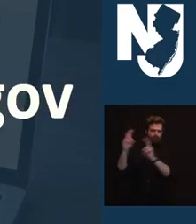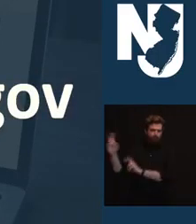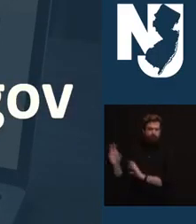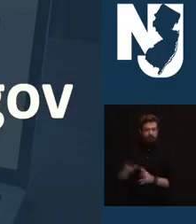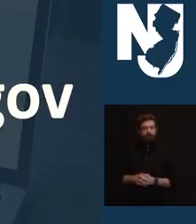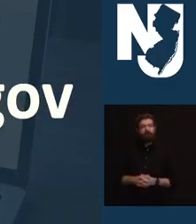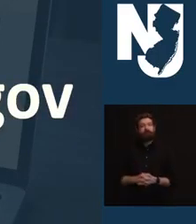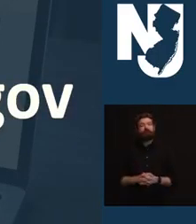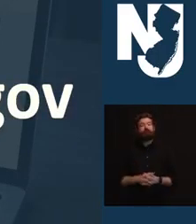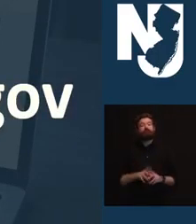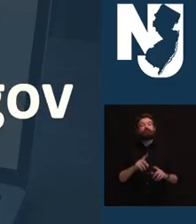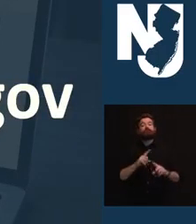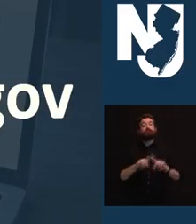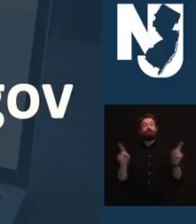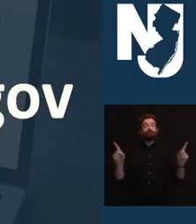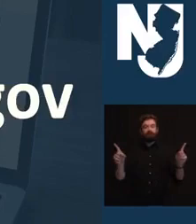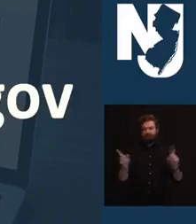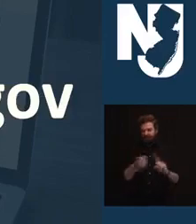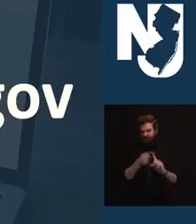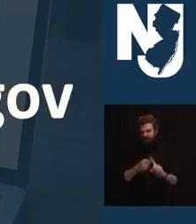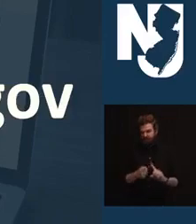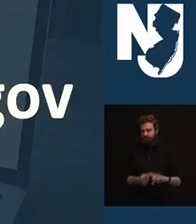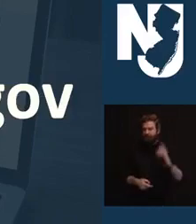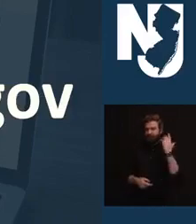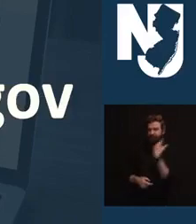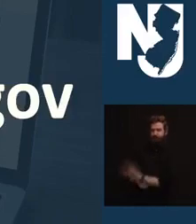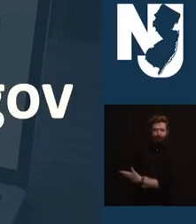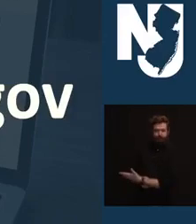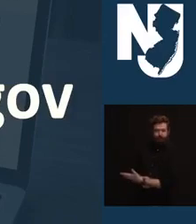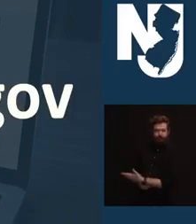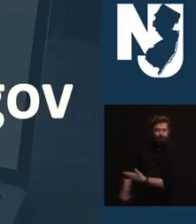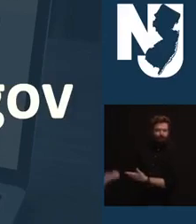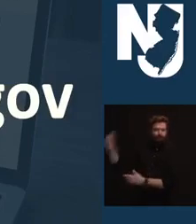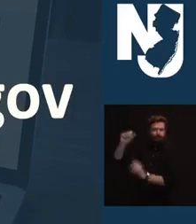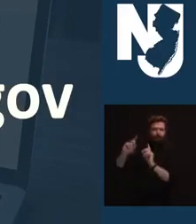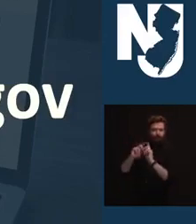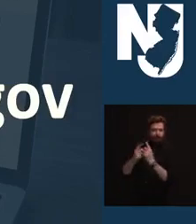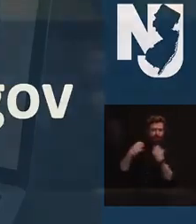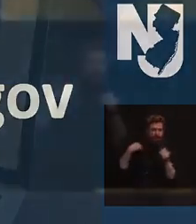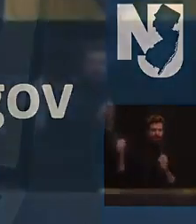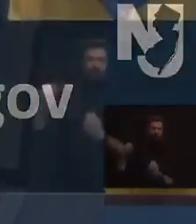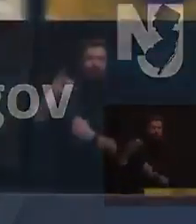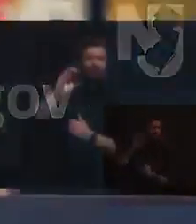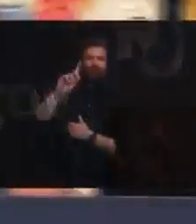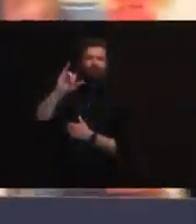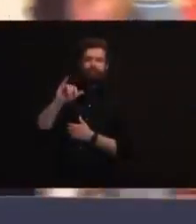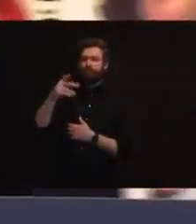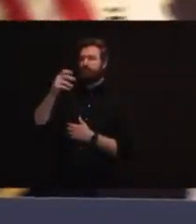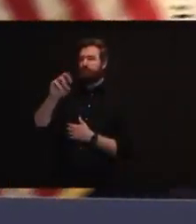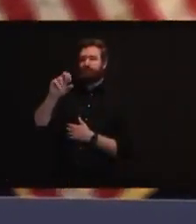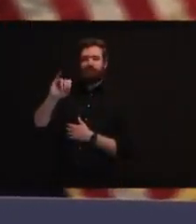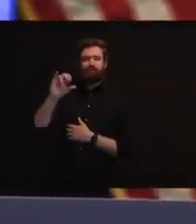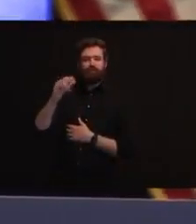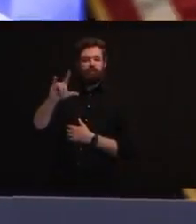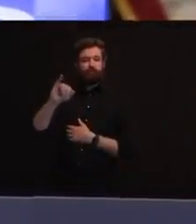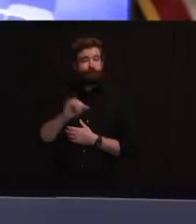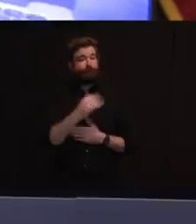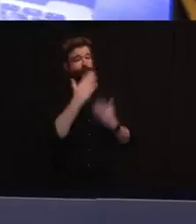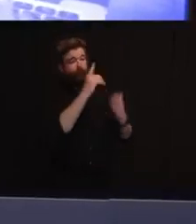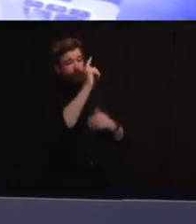woman who needs no introduction, the Commissioner of the Department of Health, Judy Persichilli. Thank you, Governor, and good